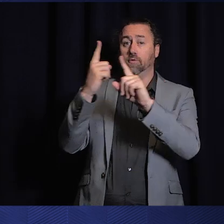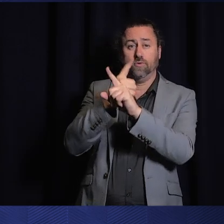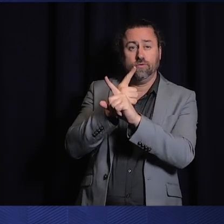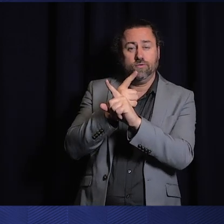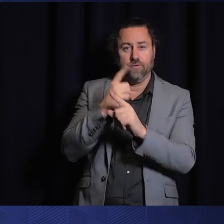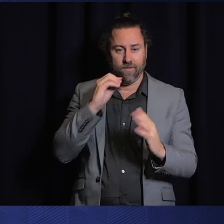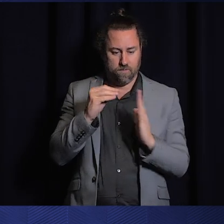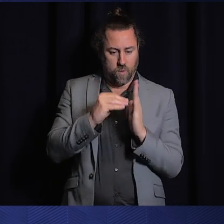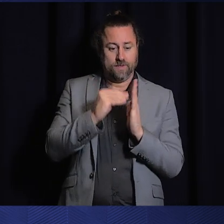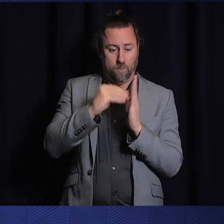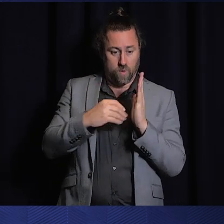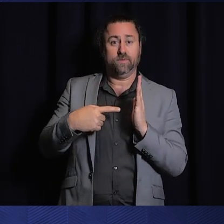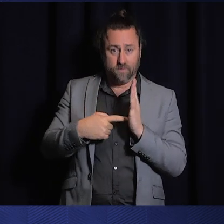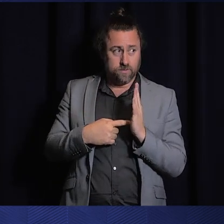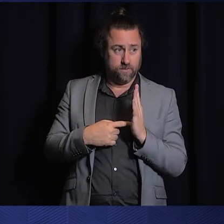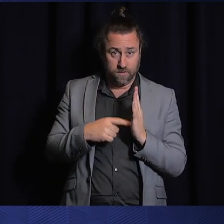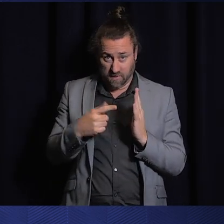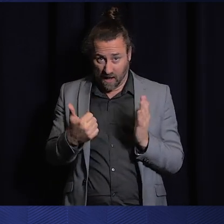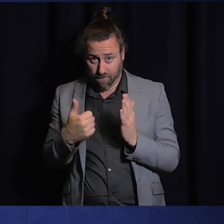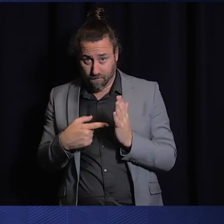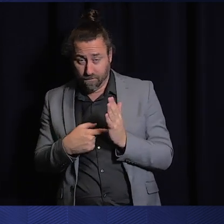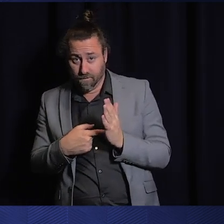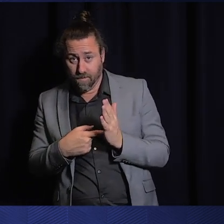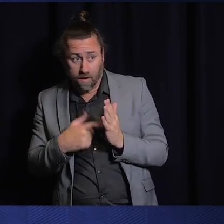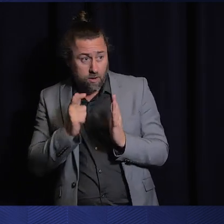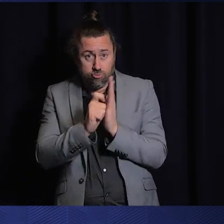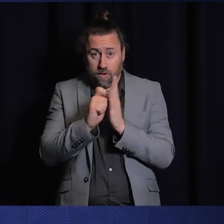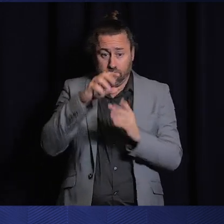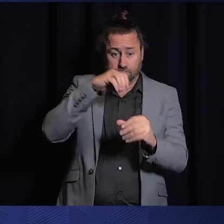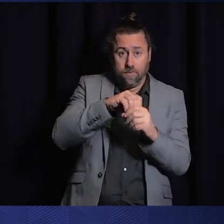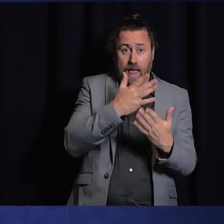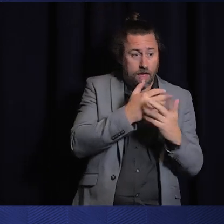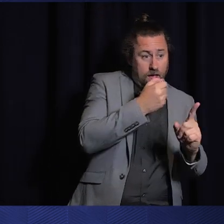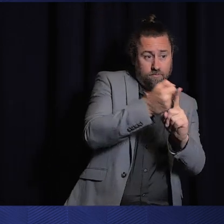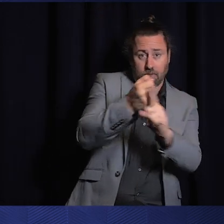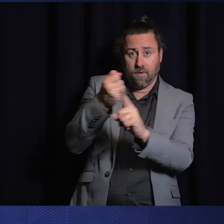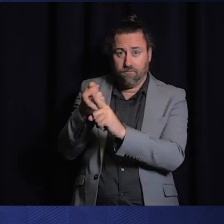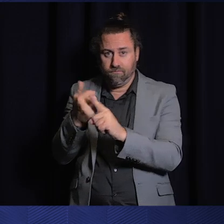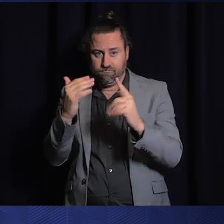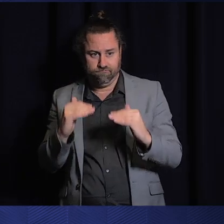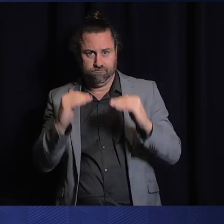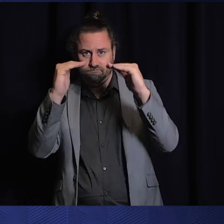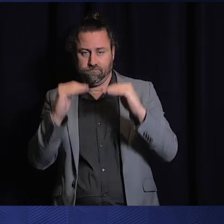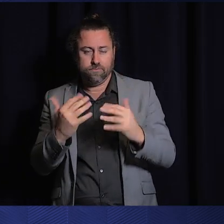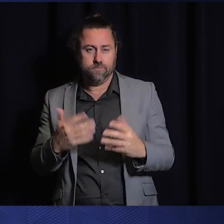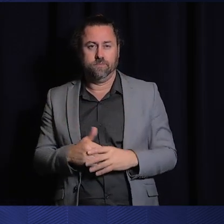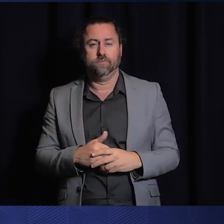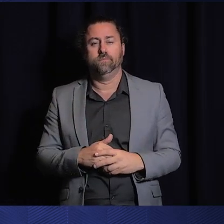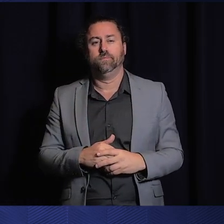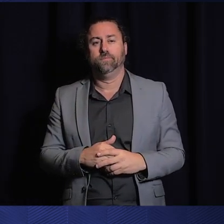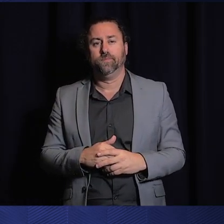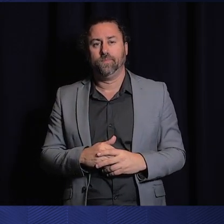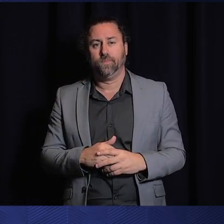practice. And perhaps you'll go away convinced of that when you hear from some of our panels. A final note is